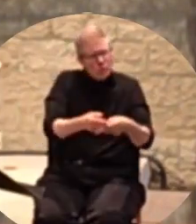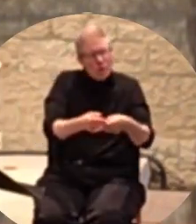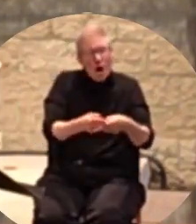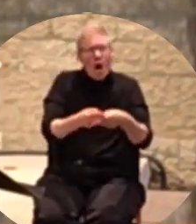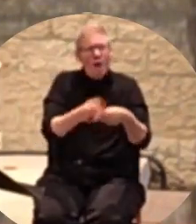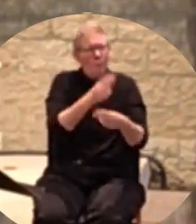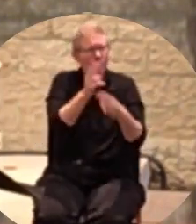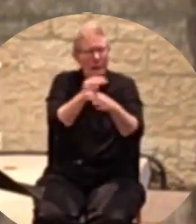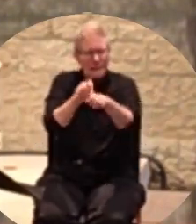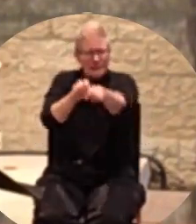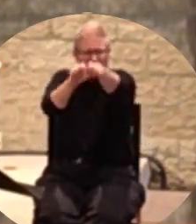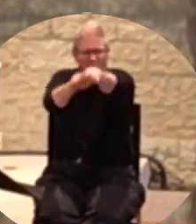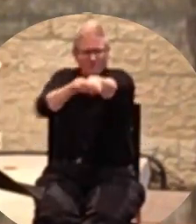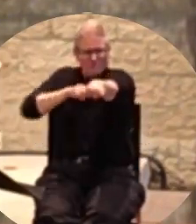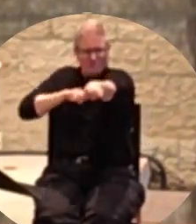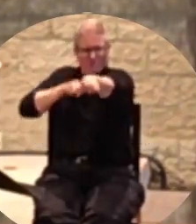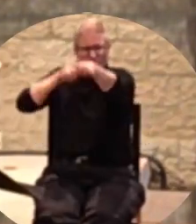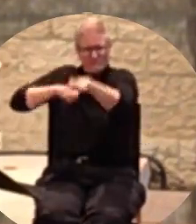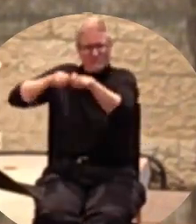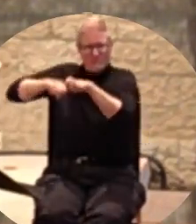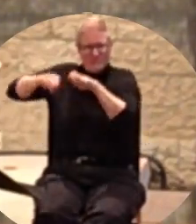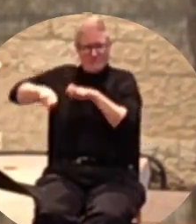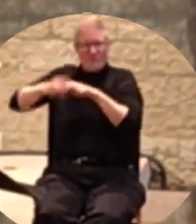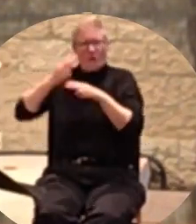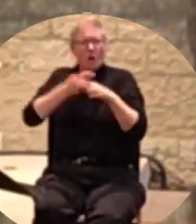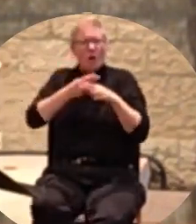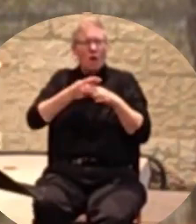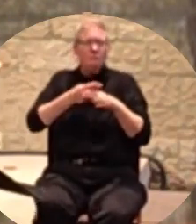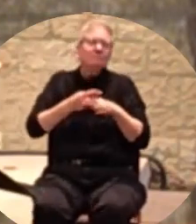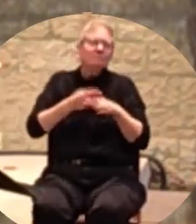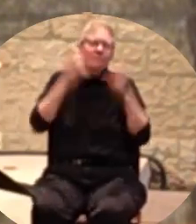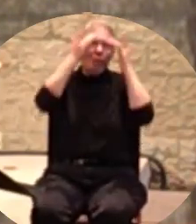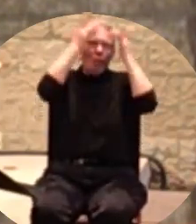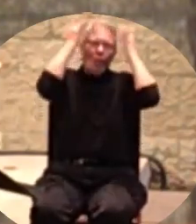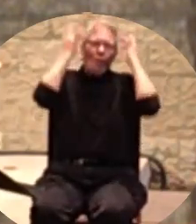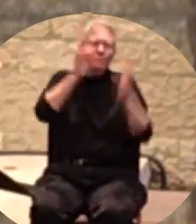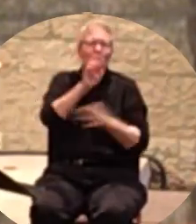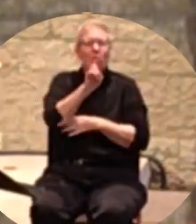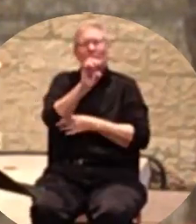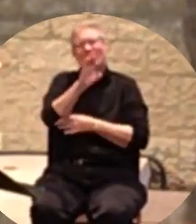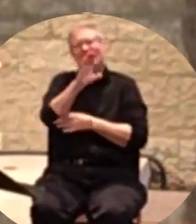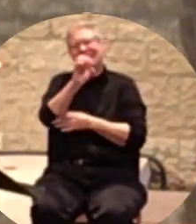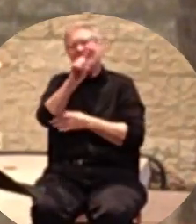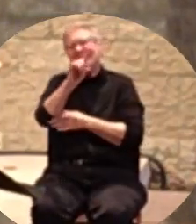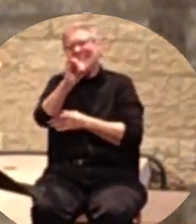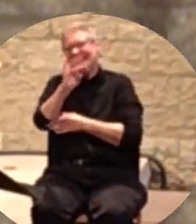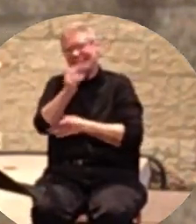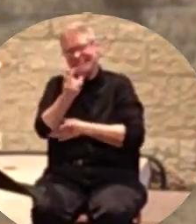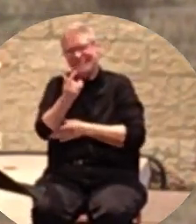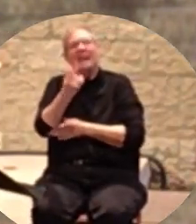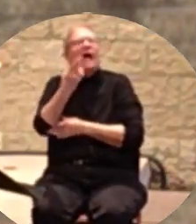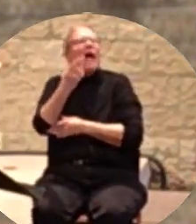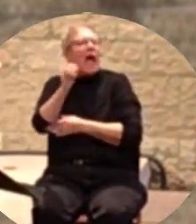backwards? A receding hairline. Don't you love that one? So, wow.